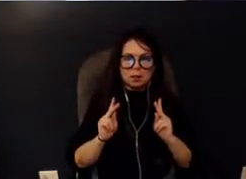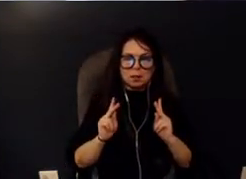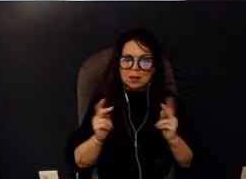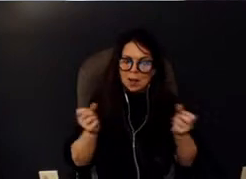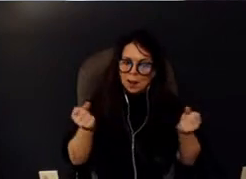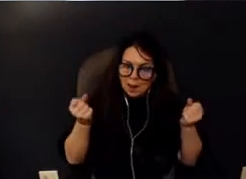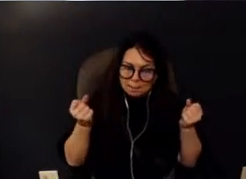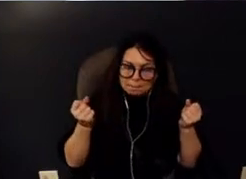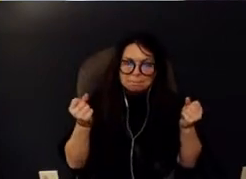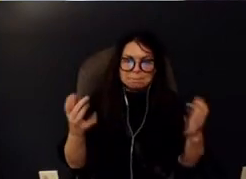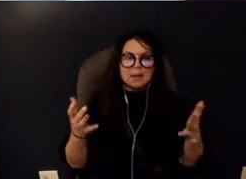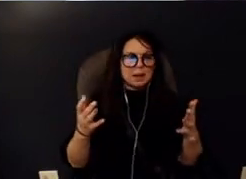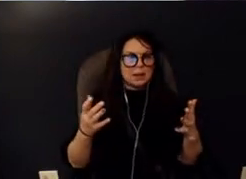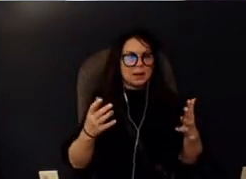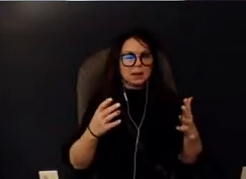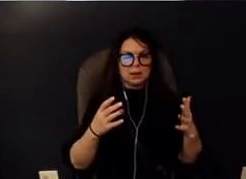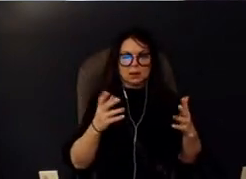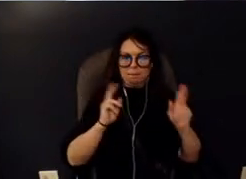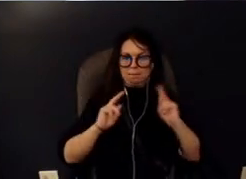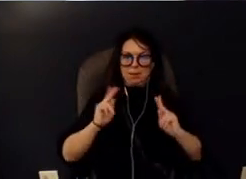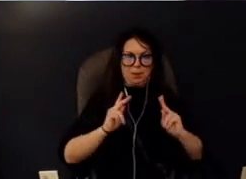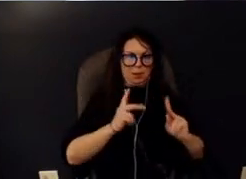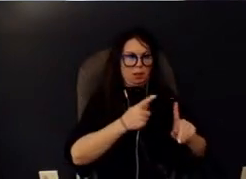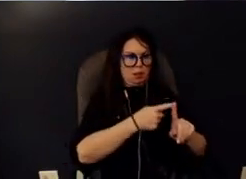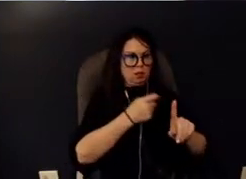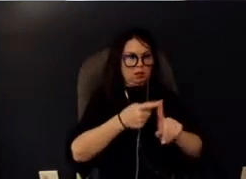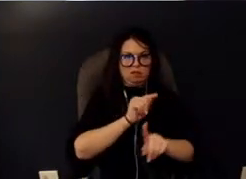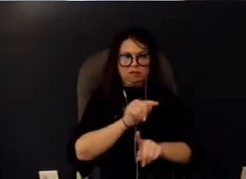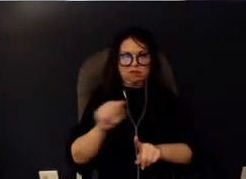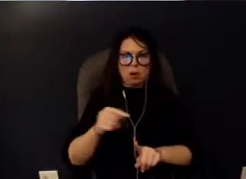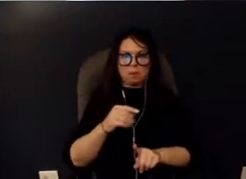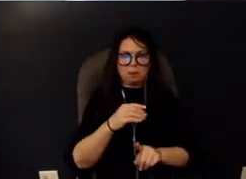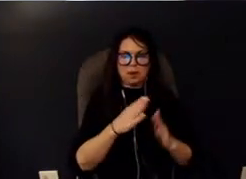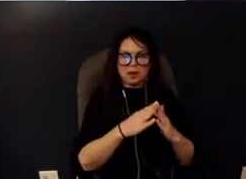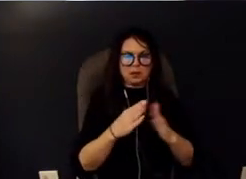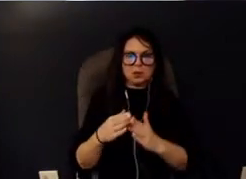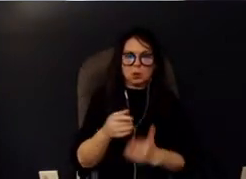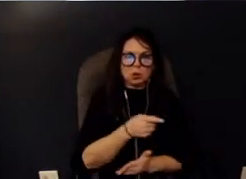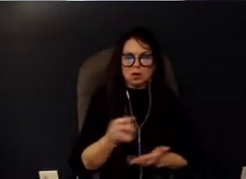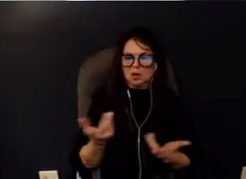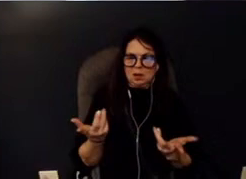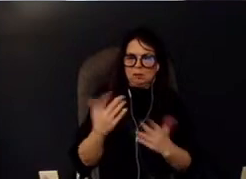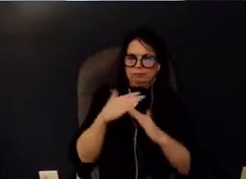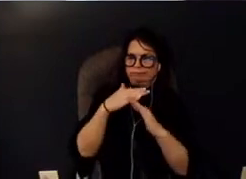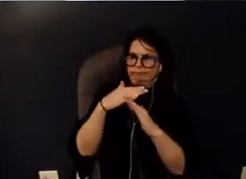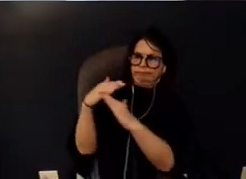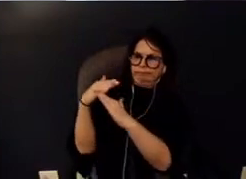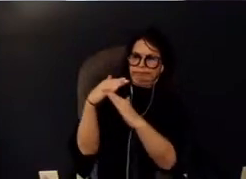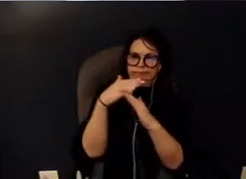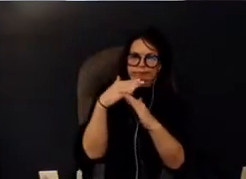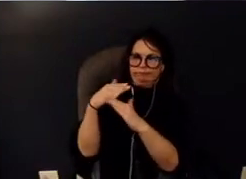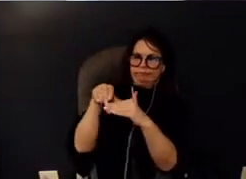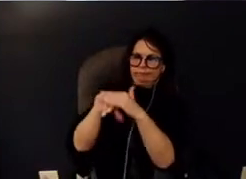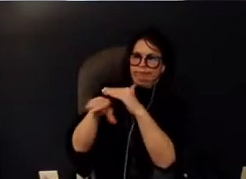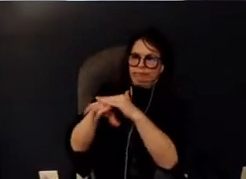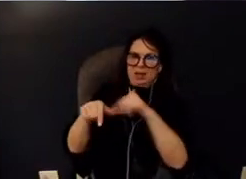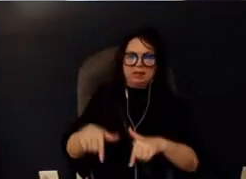community members don't have the access to be able to be at these meetings, even in a remote